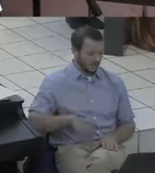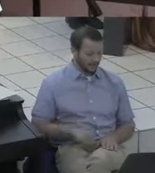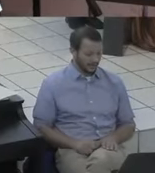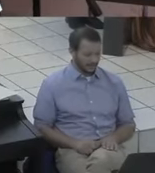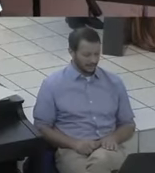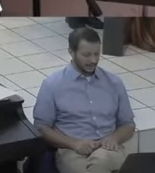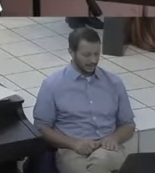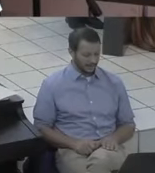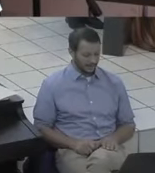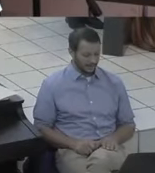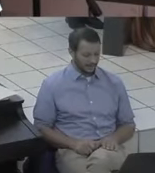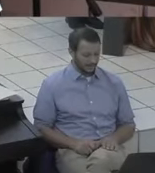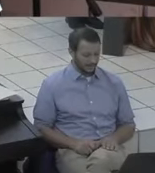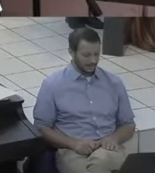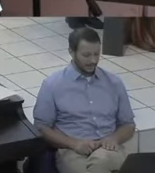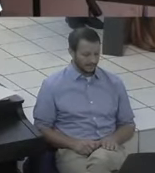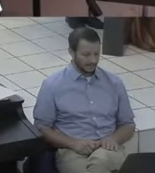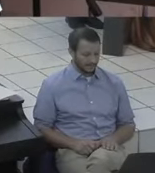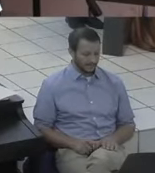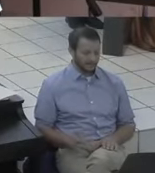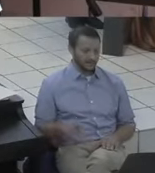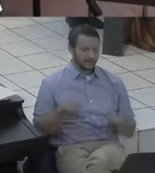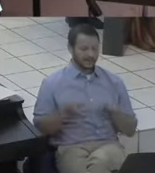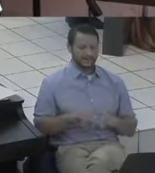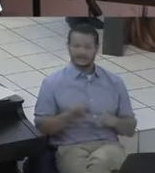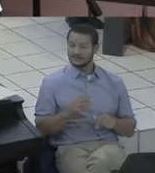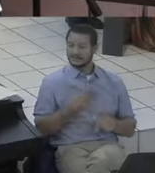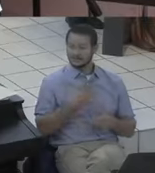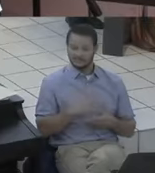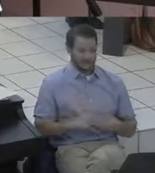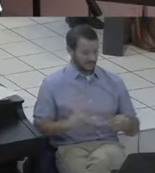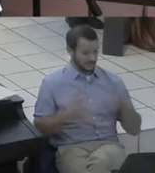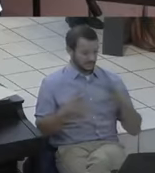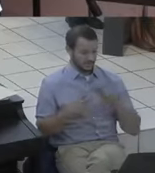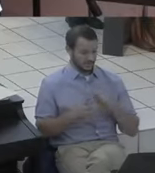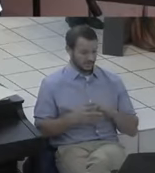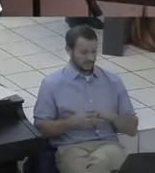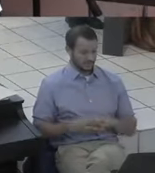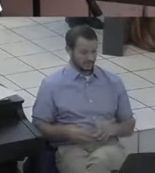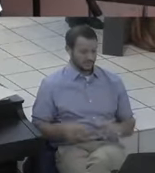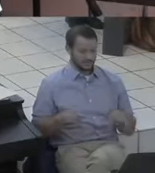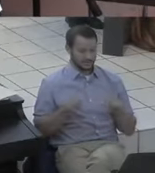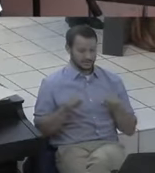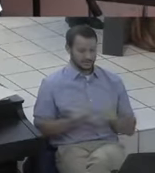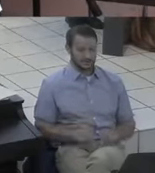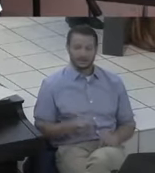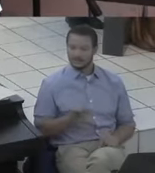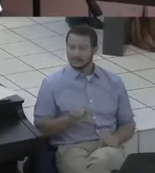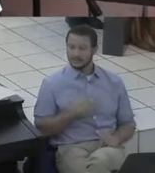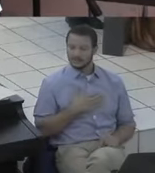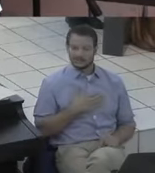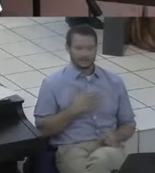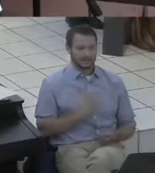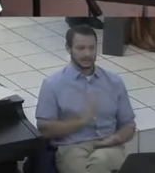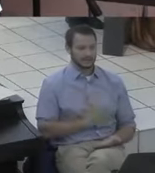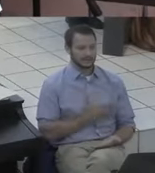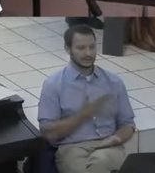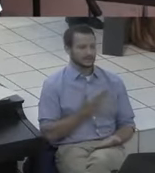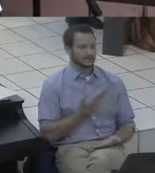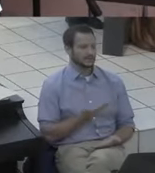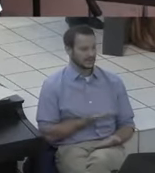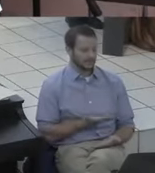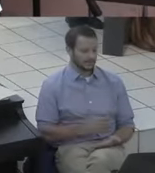Savior all the day long. This is my story, this is